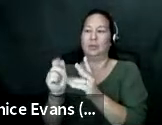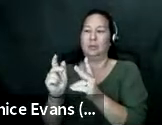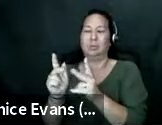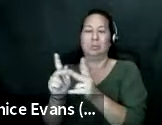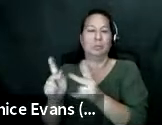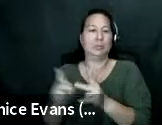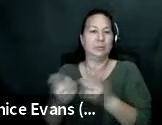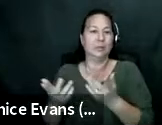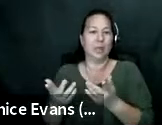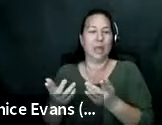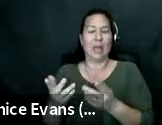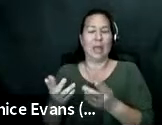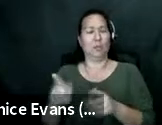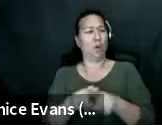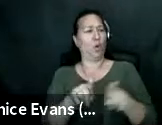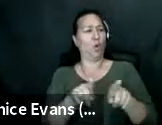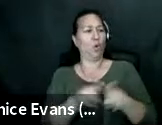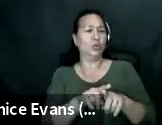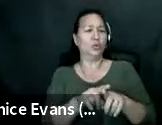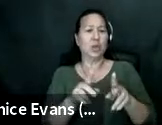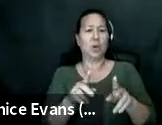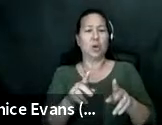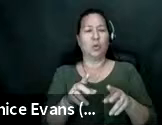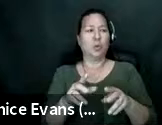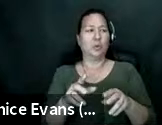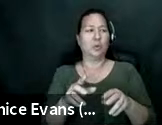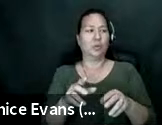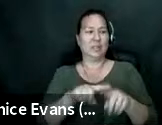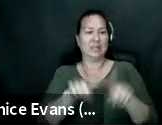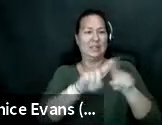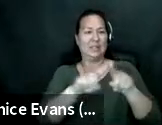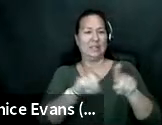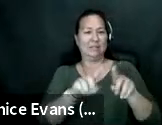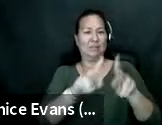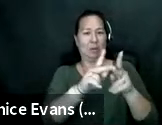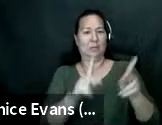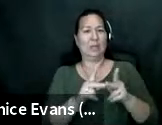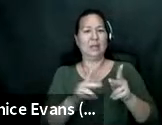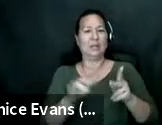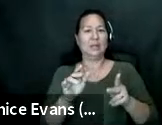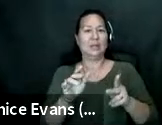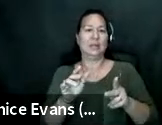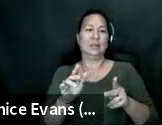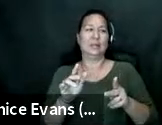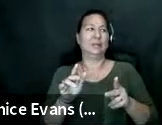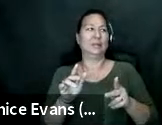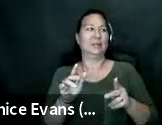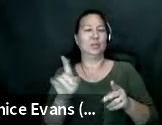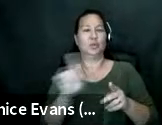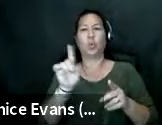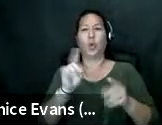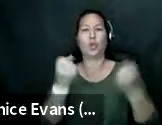where there are other congregate settings, such as shelters, whether it's a